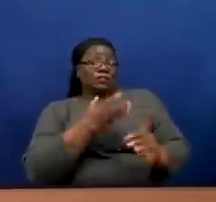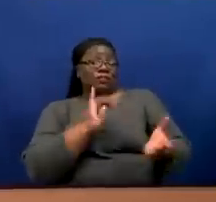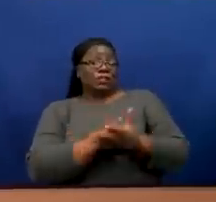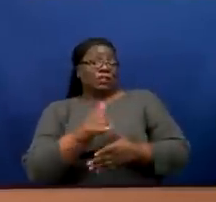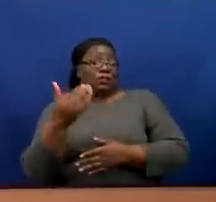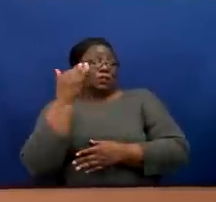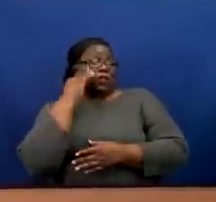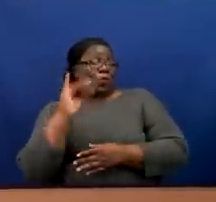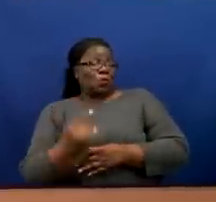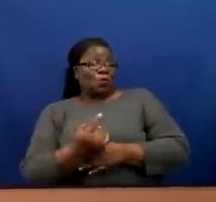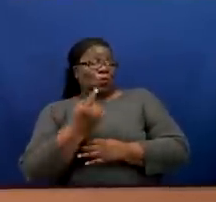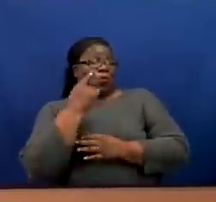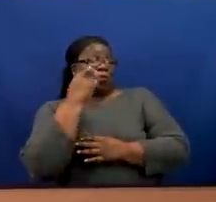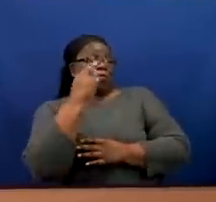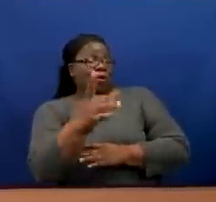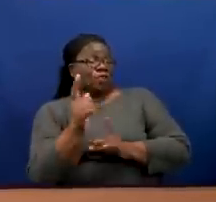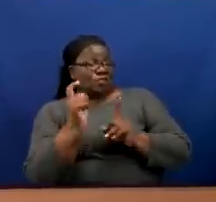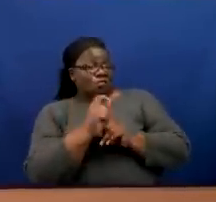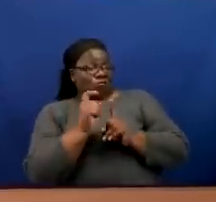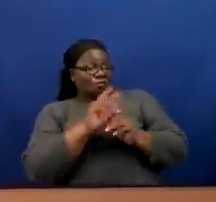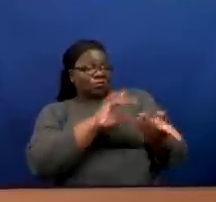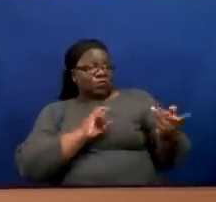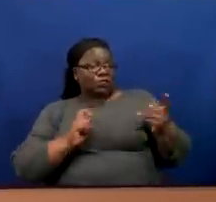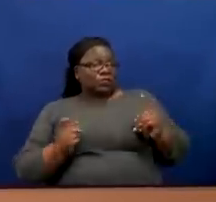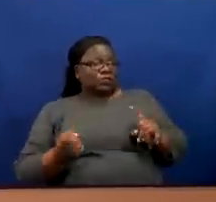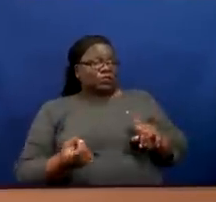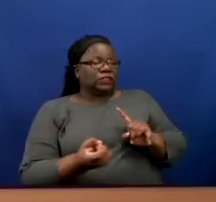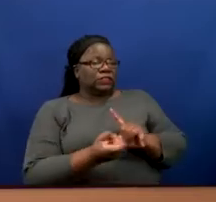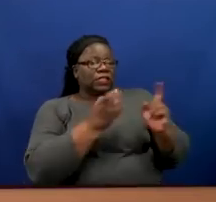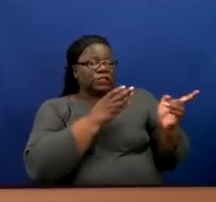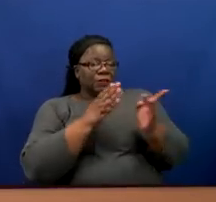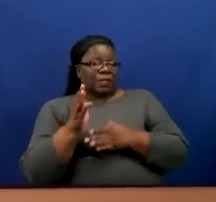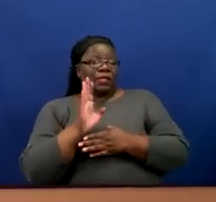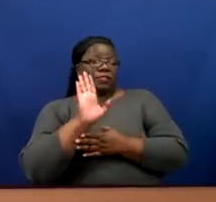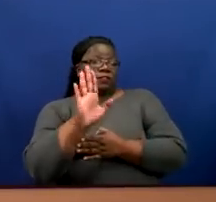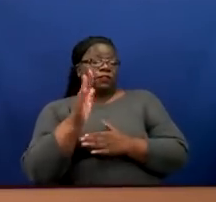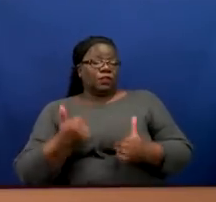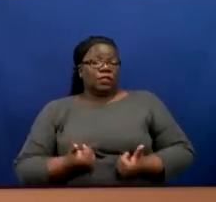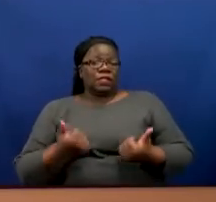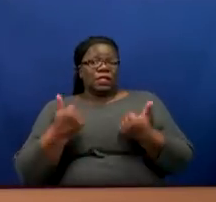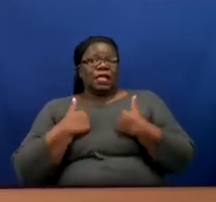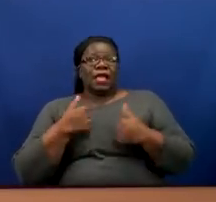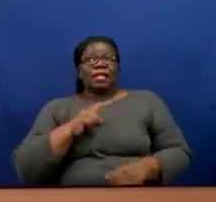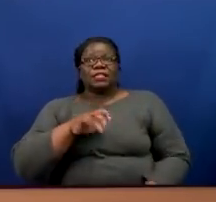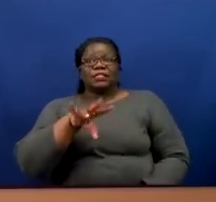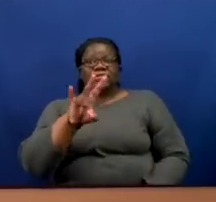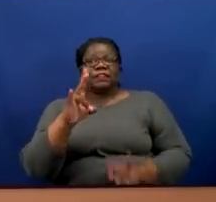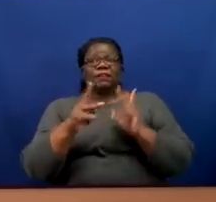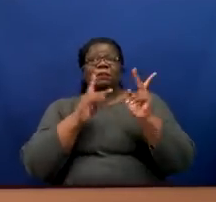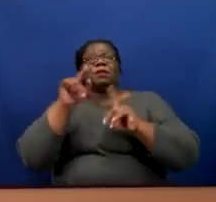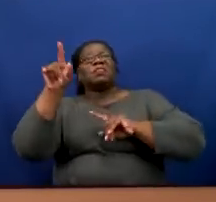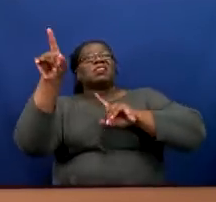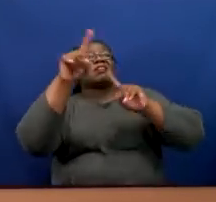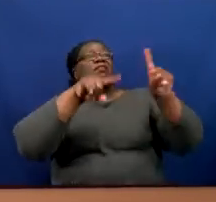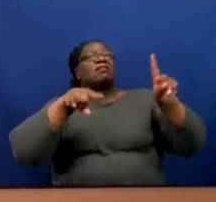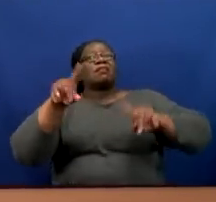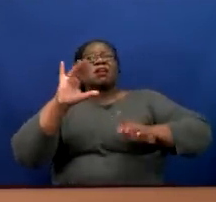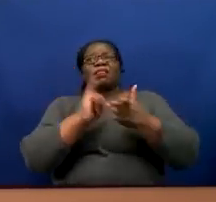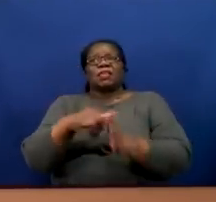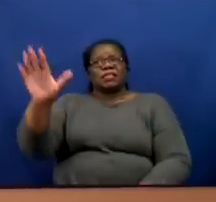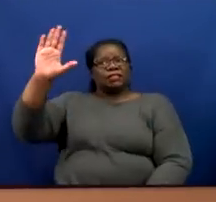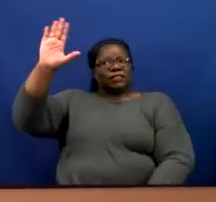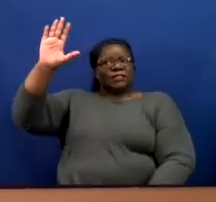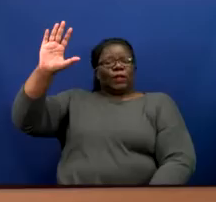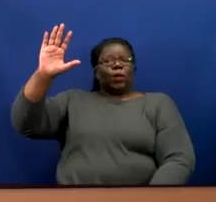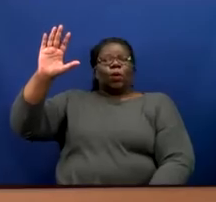that one word from me will change the trajectory of your life. I need 7 people up in there who can testify that